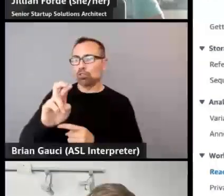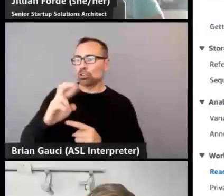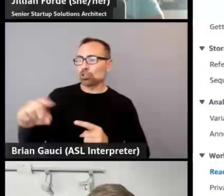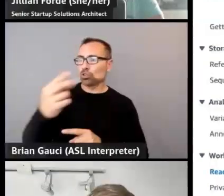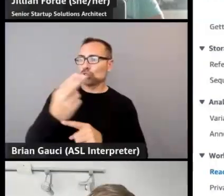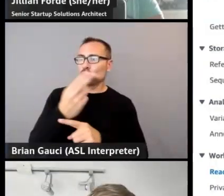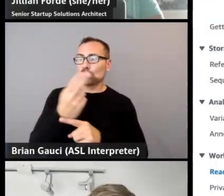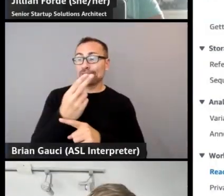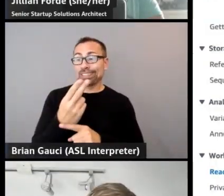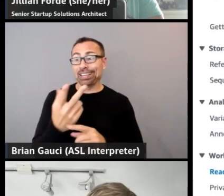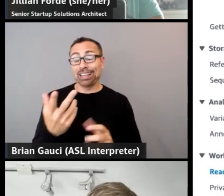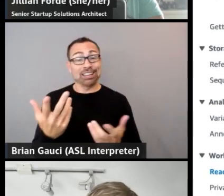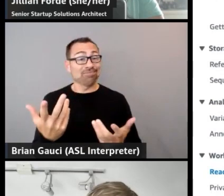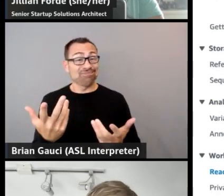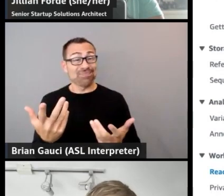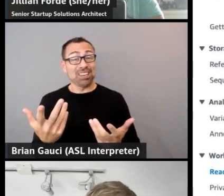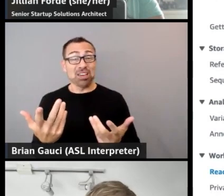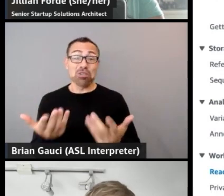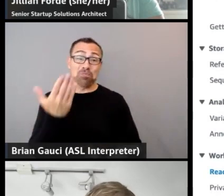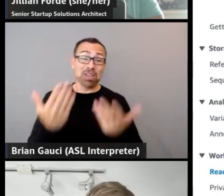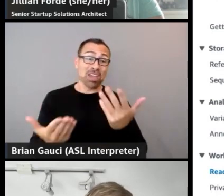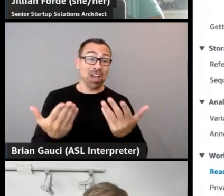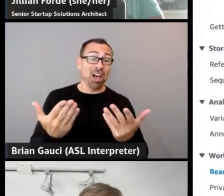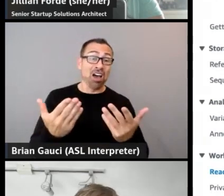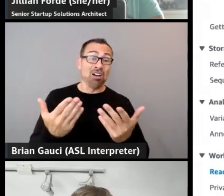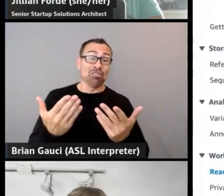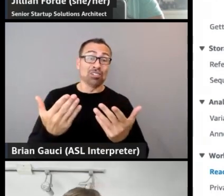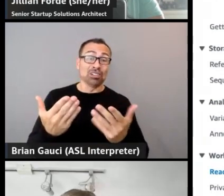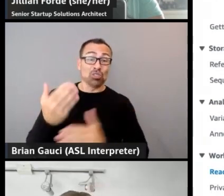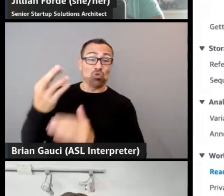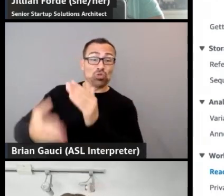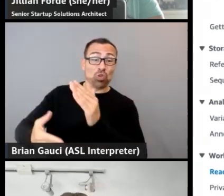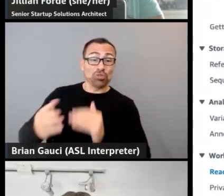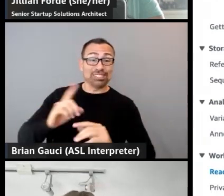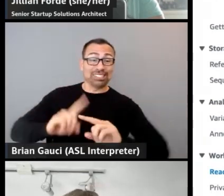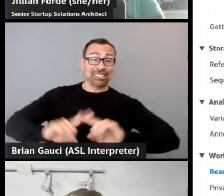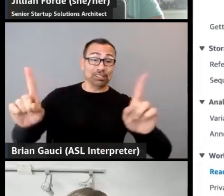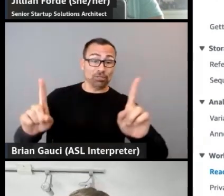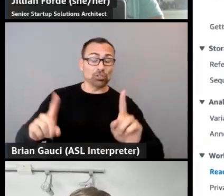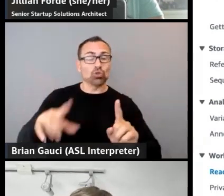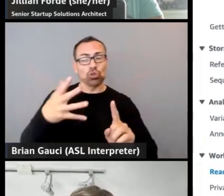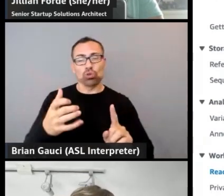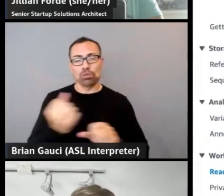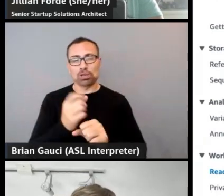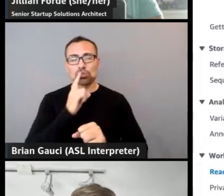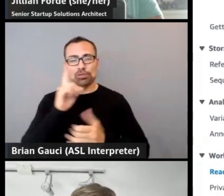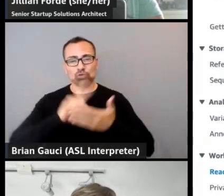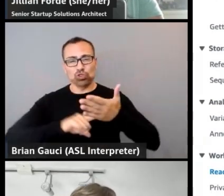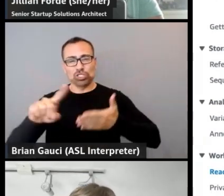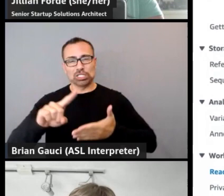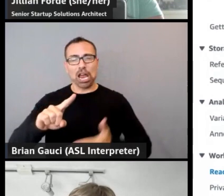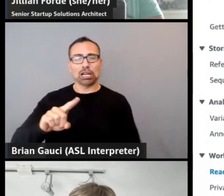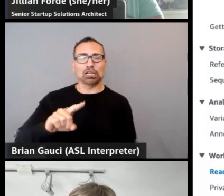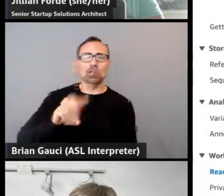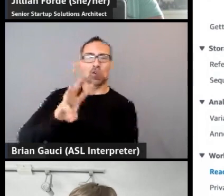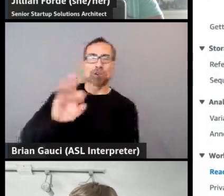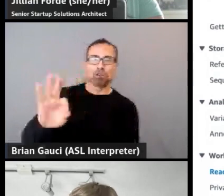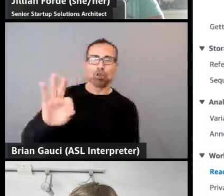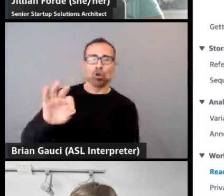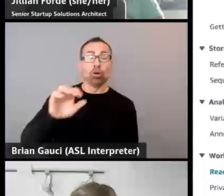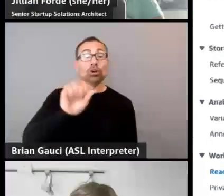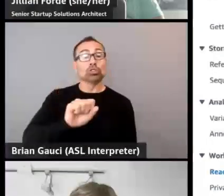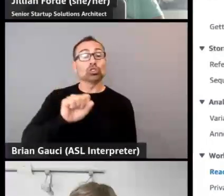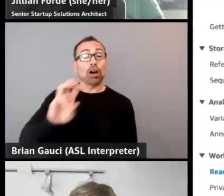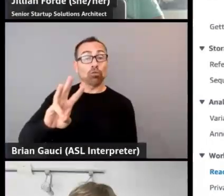it could potentially give you a different output. And so you want to make sure that you check the workflow software tool, and we've shown it right up front, so you have